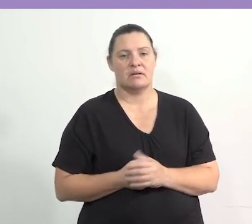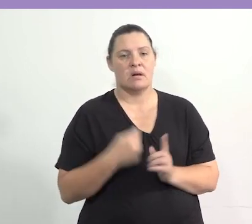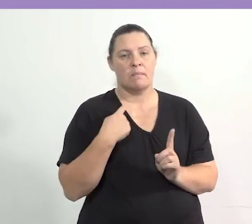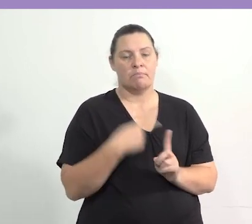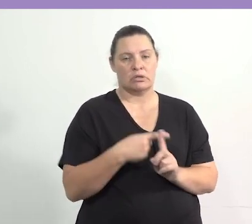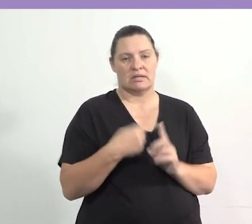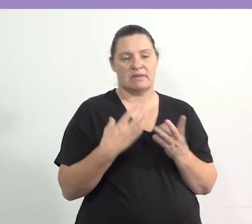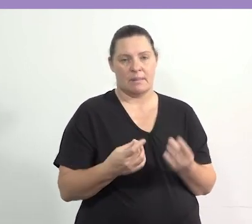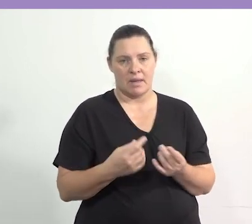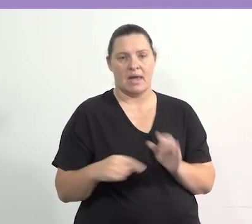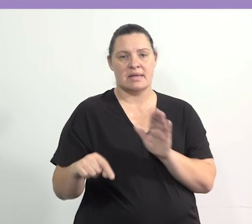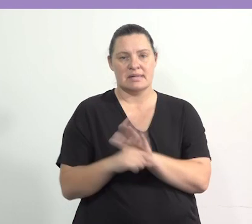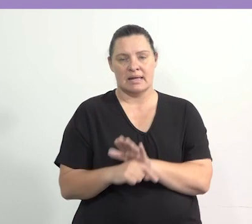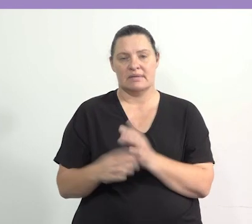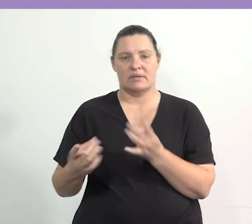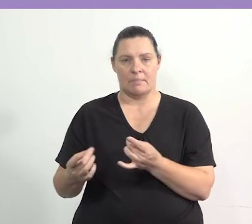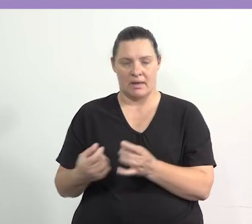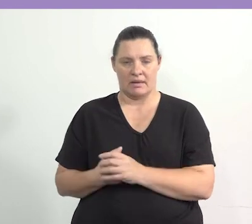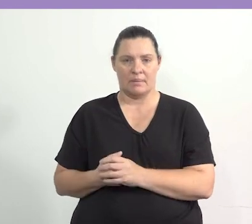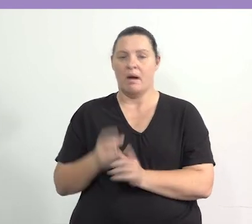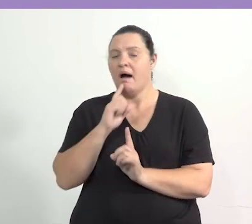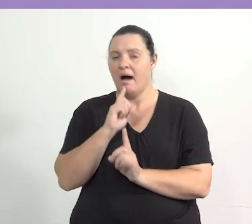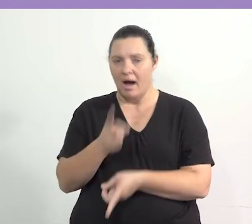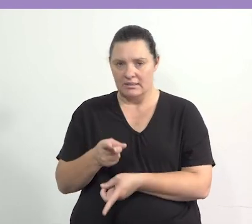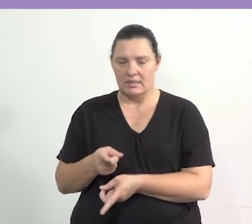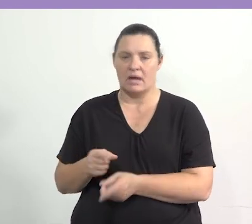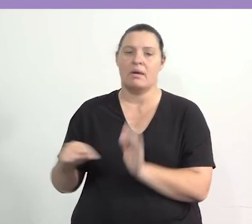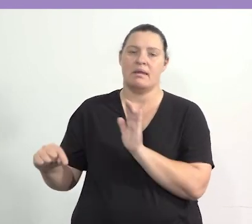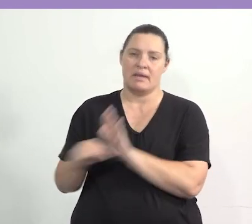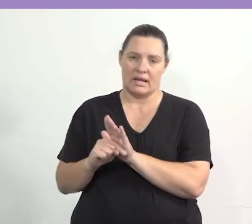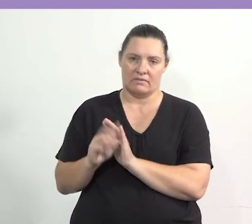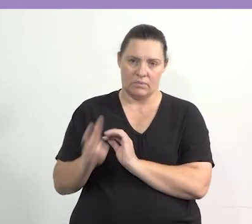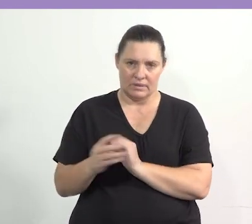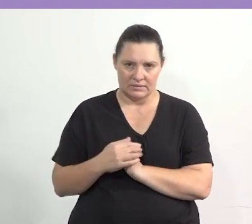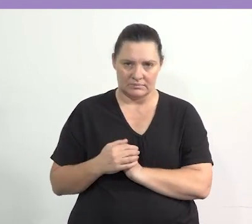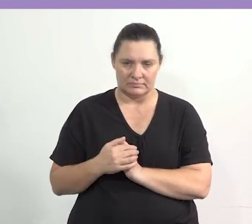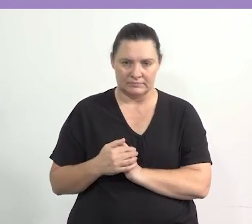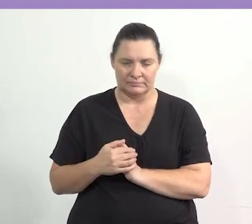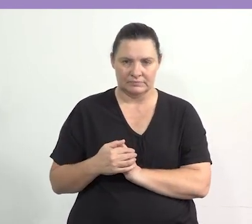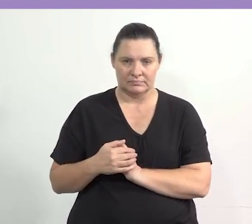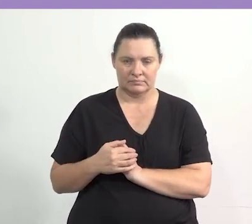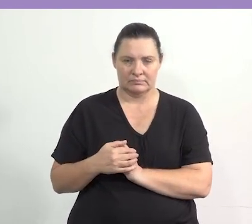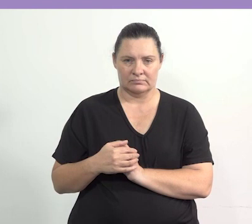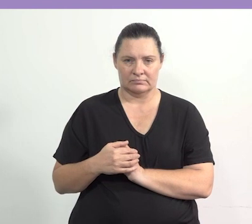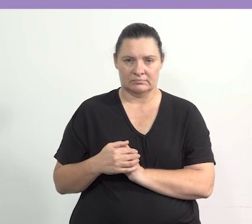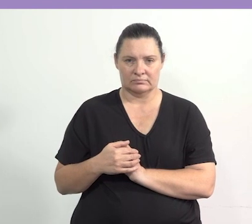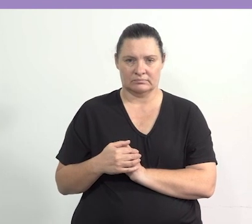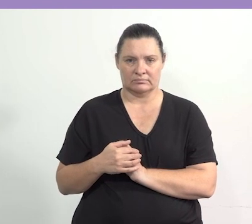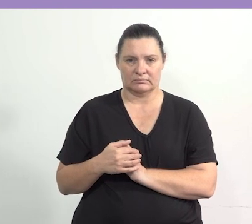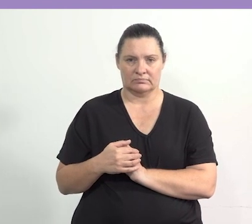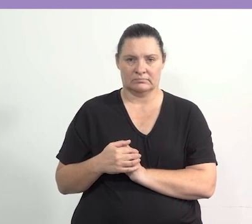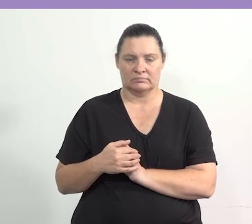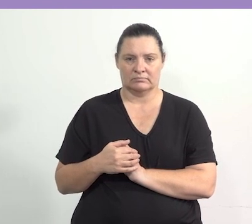multiplying a positive number and a negative number, then my answer is going to be a negative